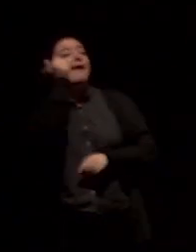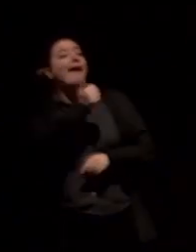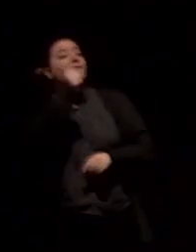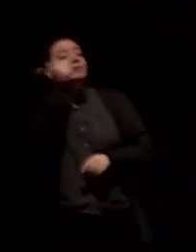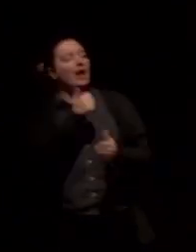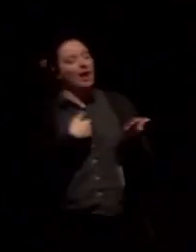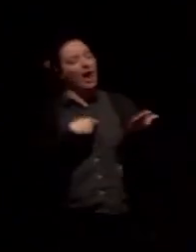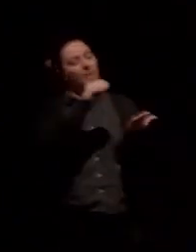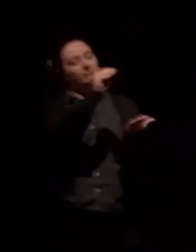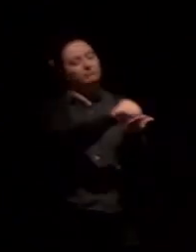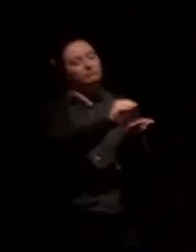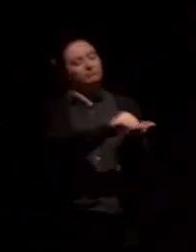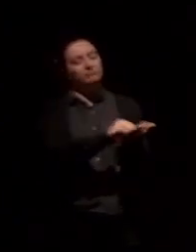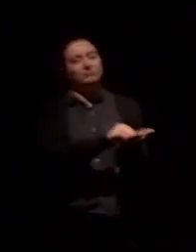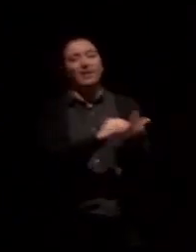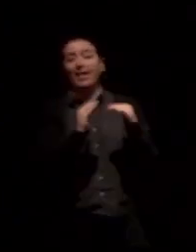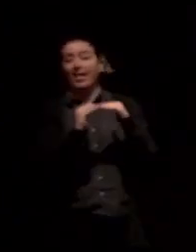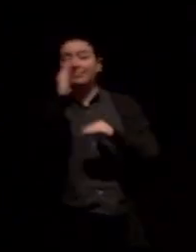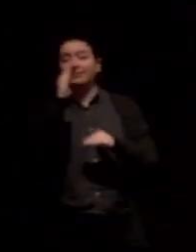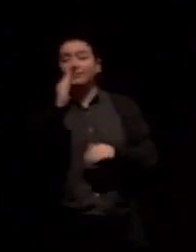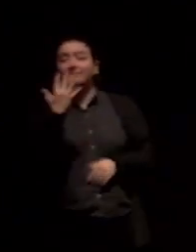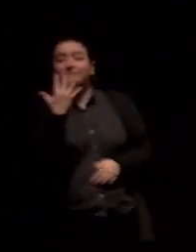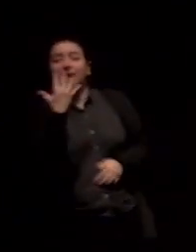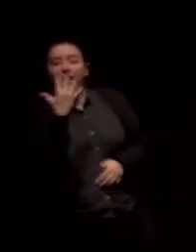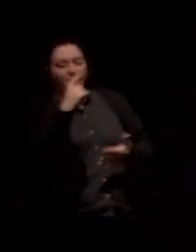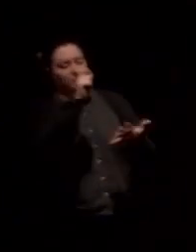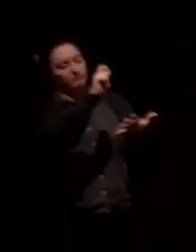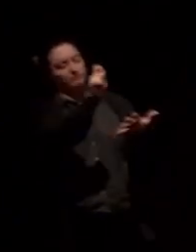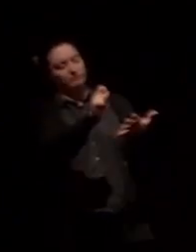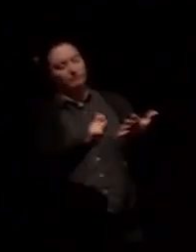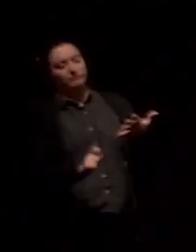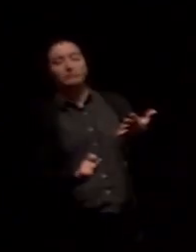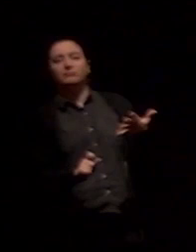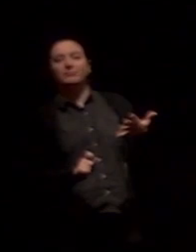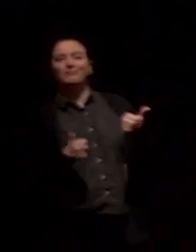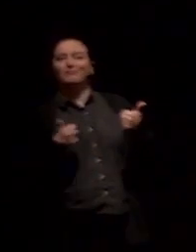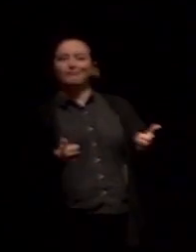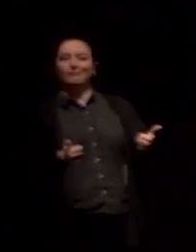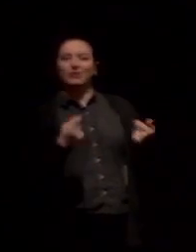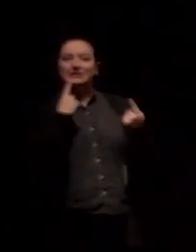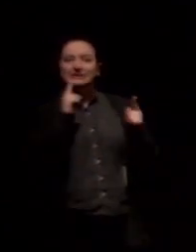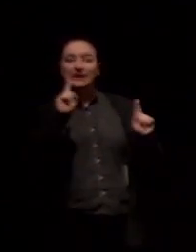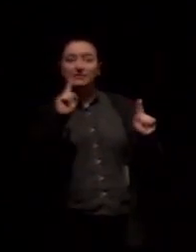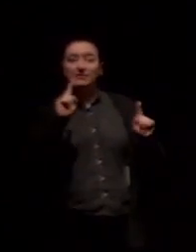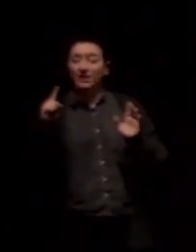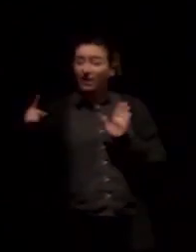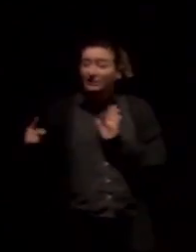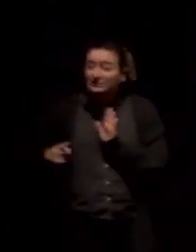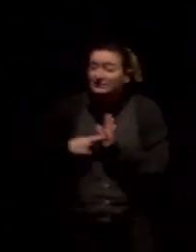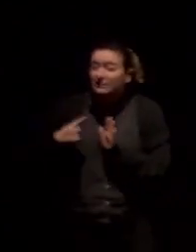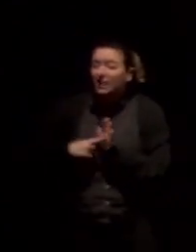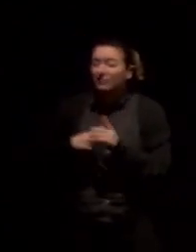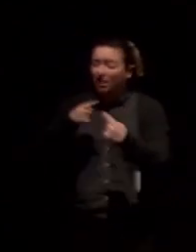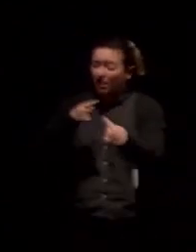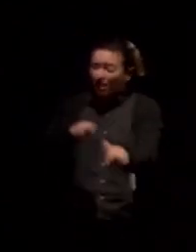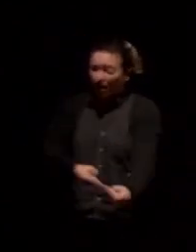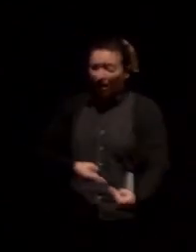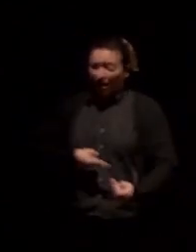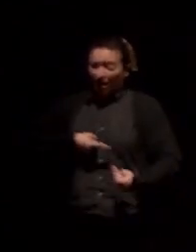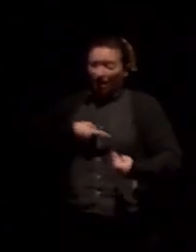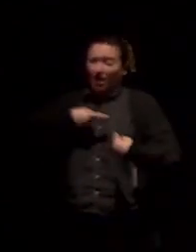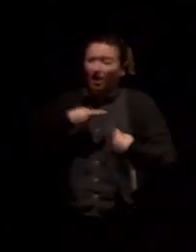down at least 5 things that went well that day. Mm. And at times when it gets really hard and you think you haven't made